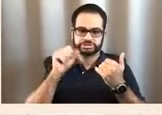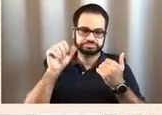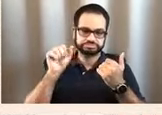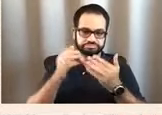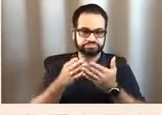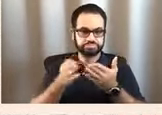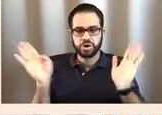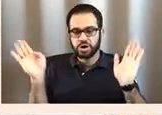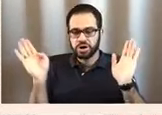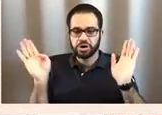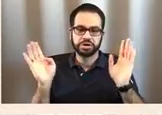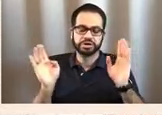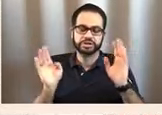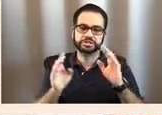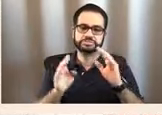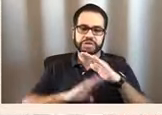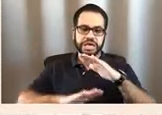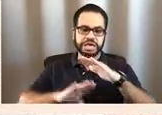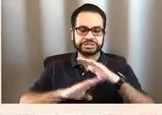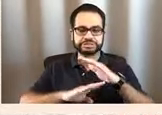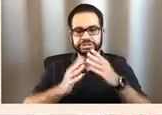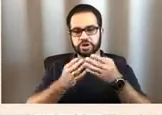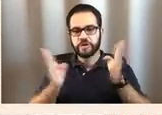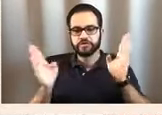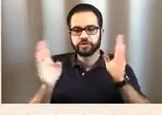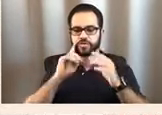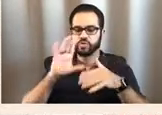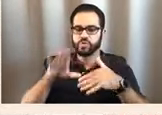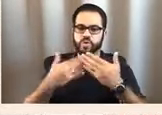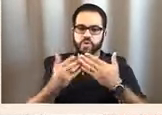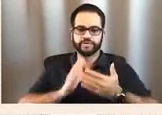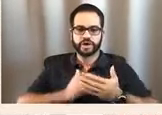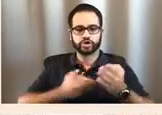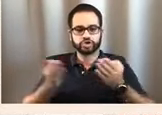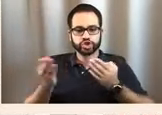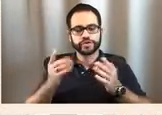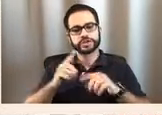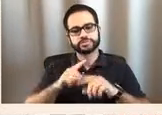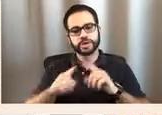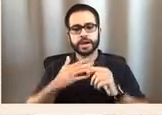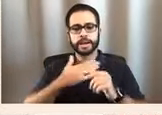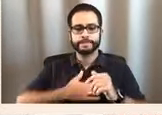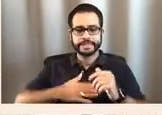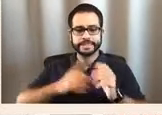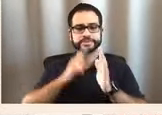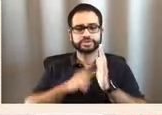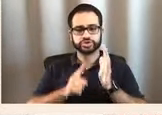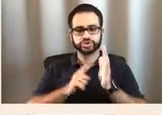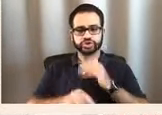general overview of some services of interest, but please check out